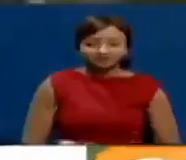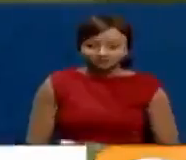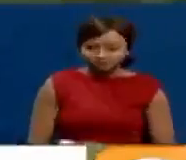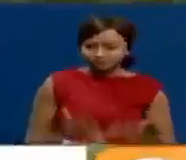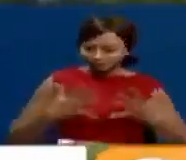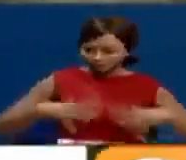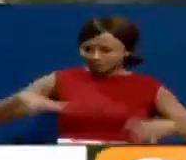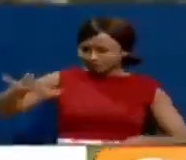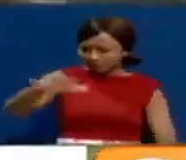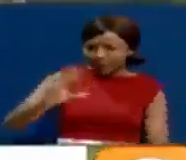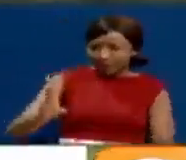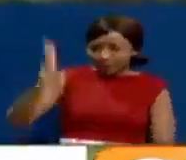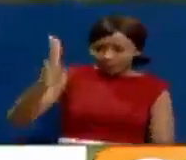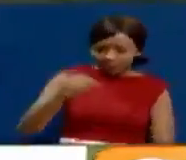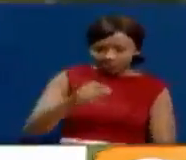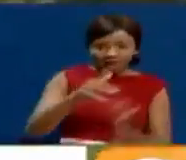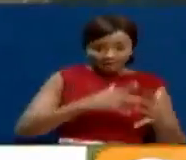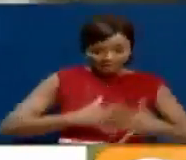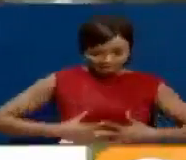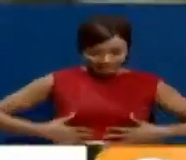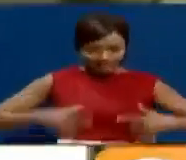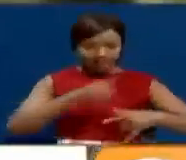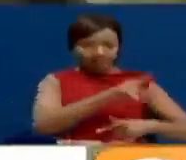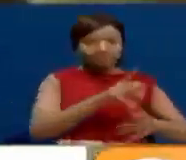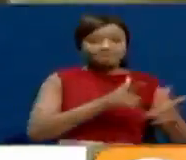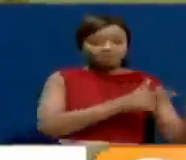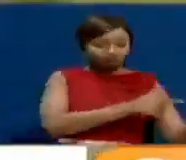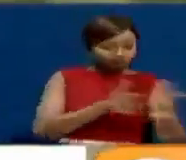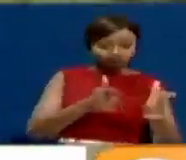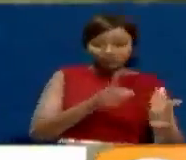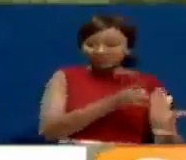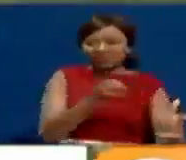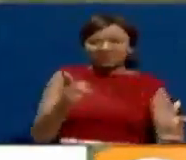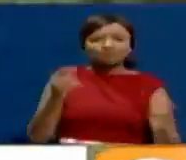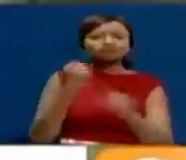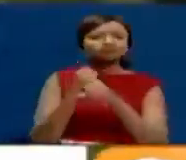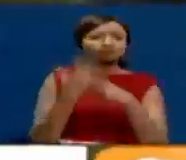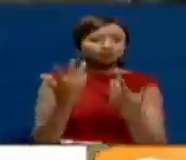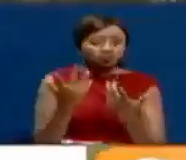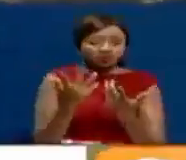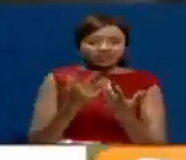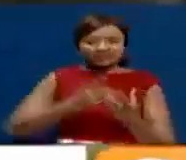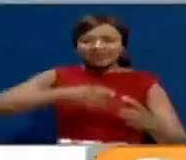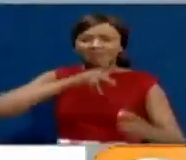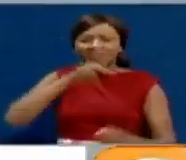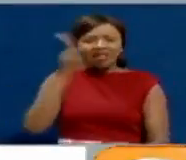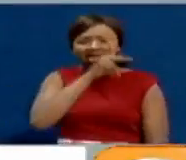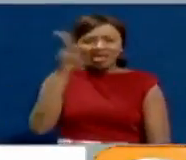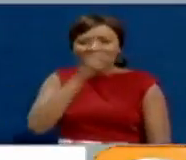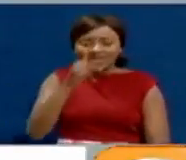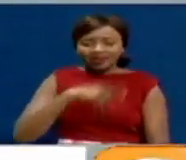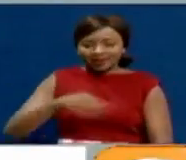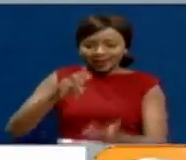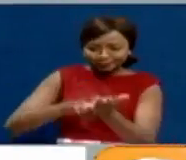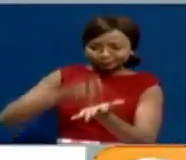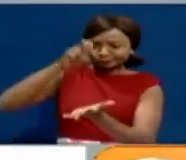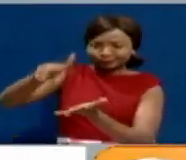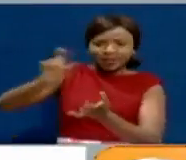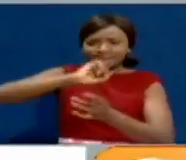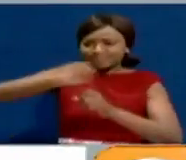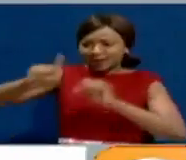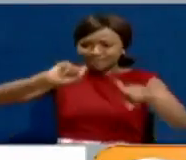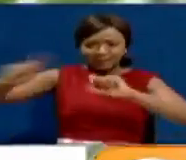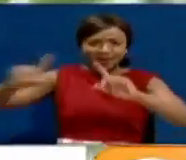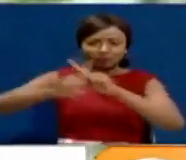Residents in Wajir, Mandera and Marsabit had resorted to noise to scare away the swarms of the crawling, stripping and devouring